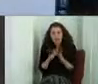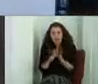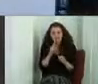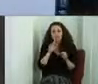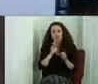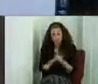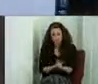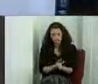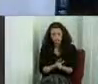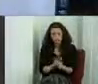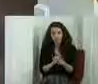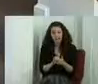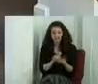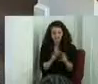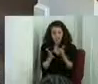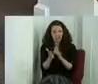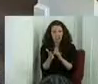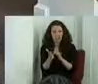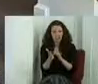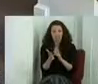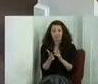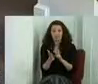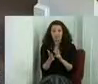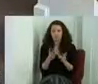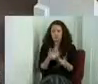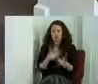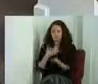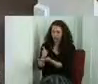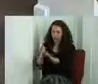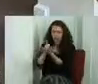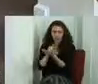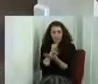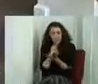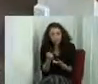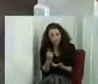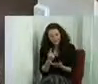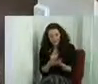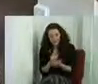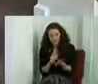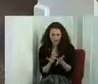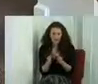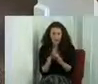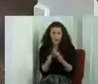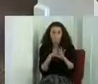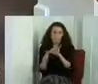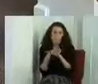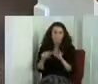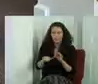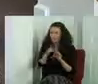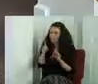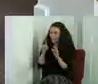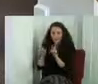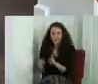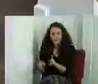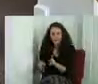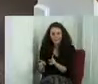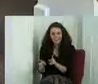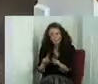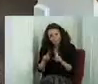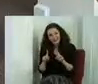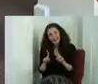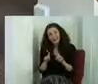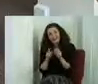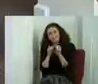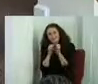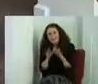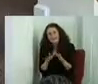that Jesus is mine. Not to the degree that it says that Jesus, therefore, doesn't belong to anybody else, but the blessed assurance